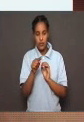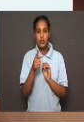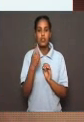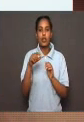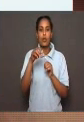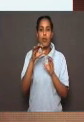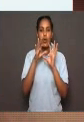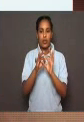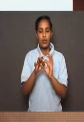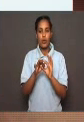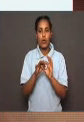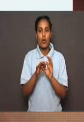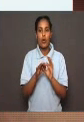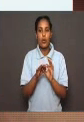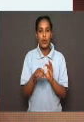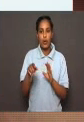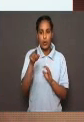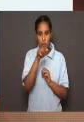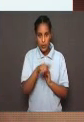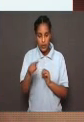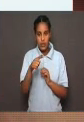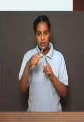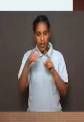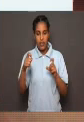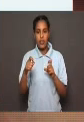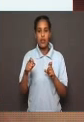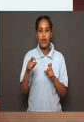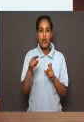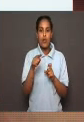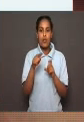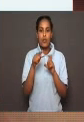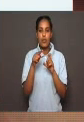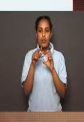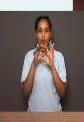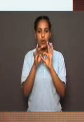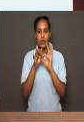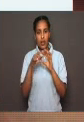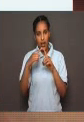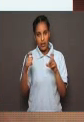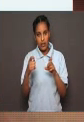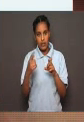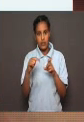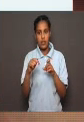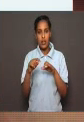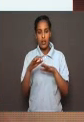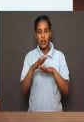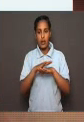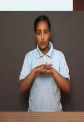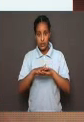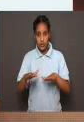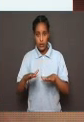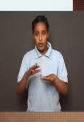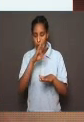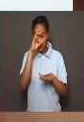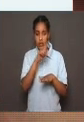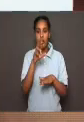bonding orbital. The antibonding orbital remains empty in the ground state